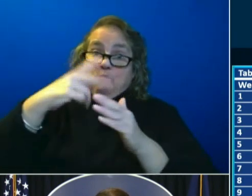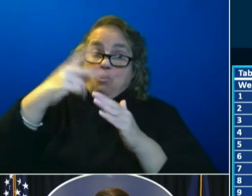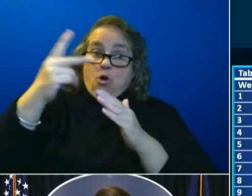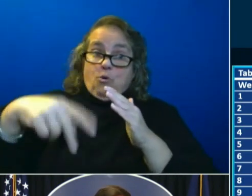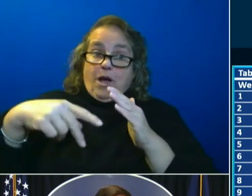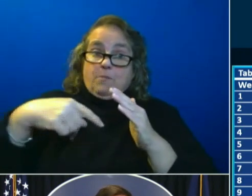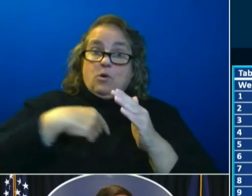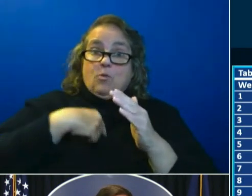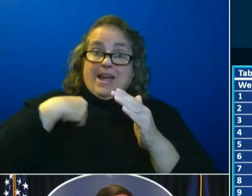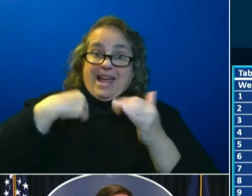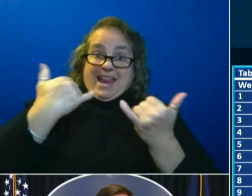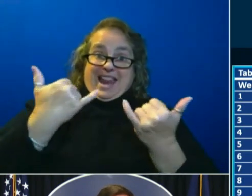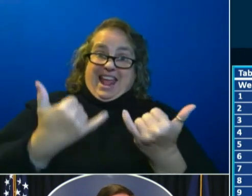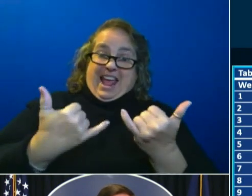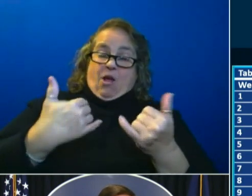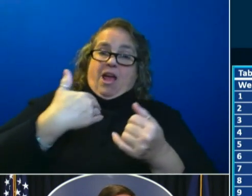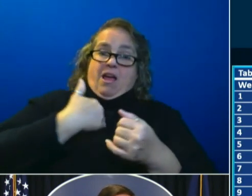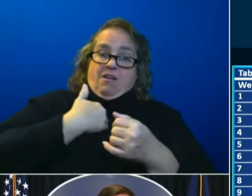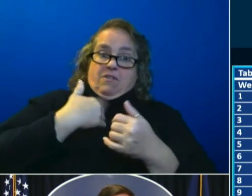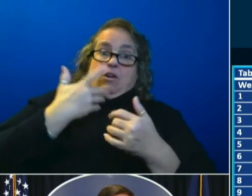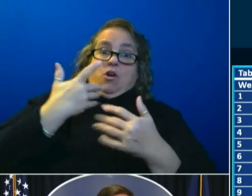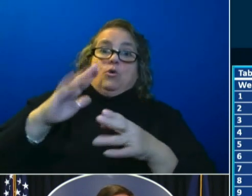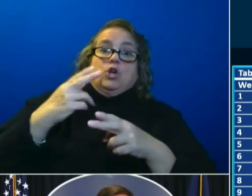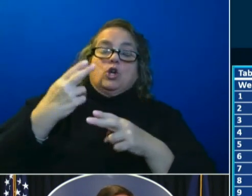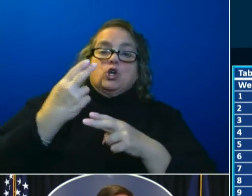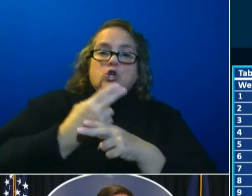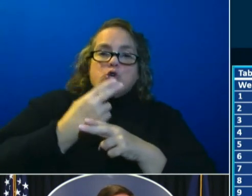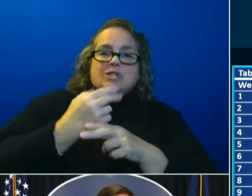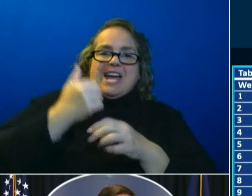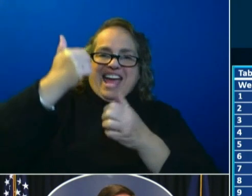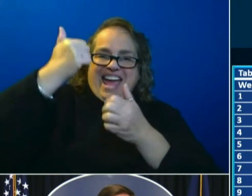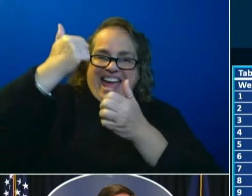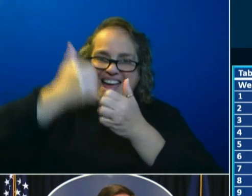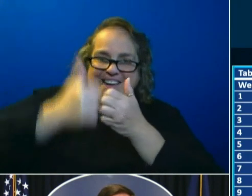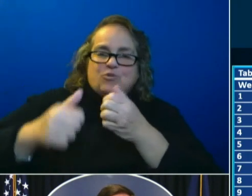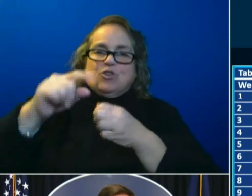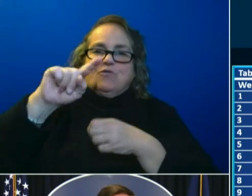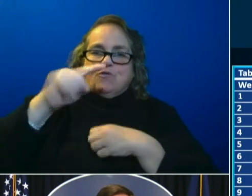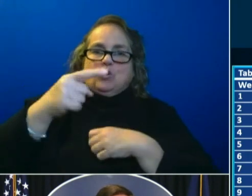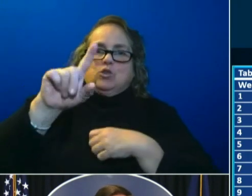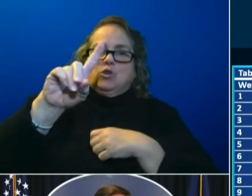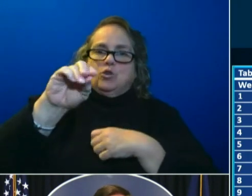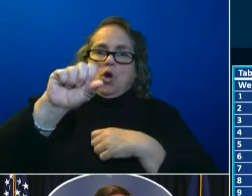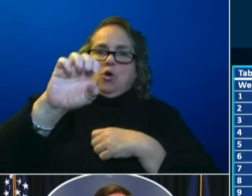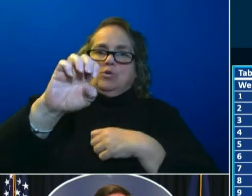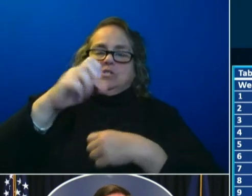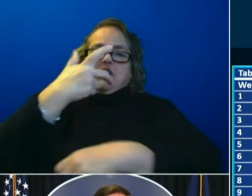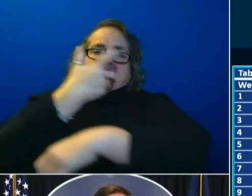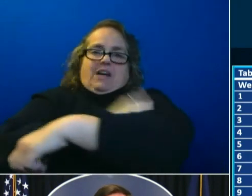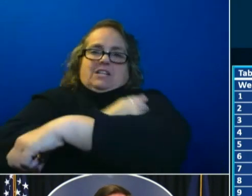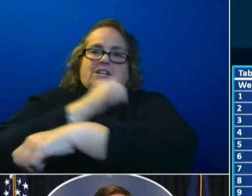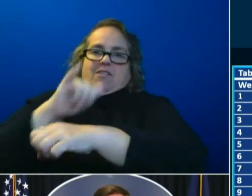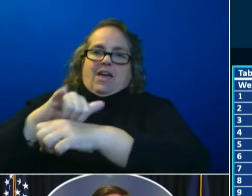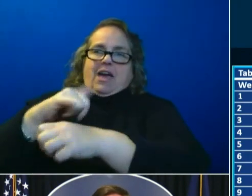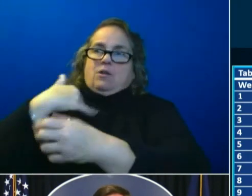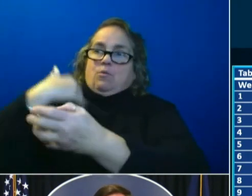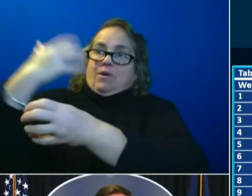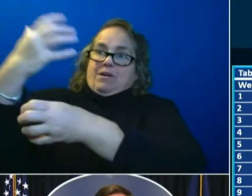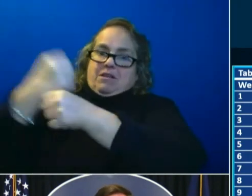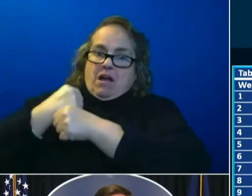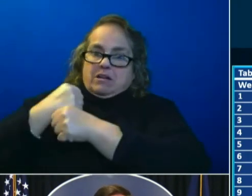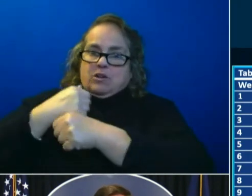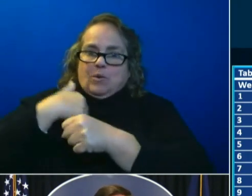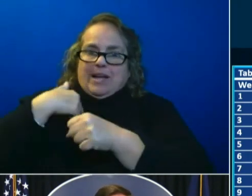now used every first dose vaccine that's been provided to us. In fact, we're a little over that because that